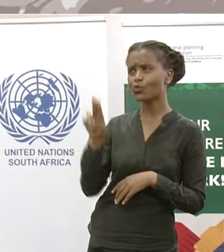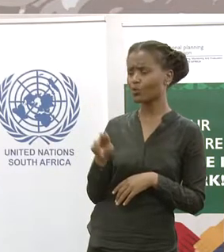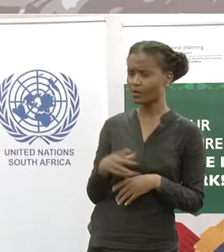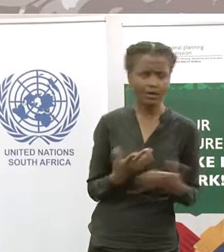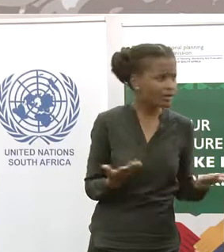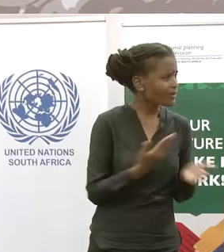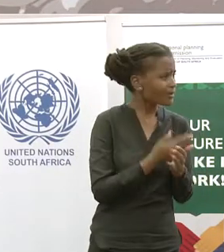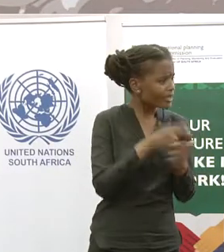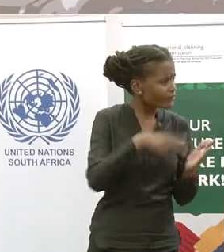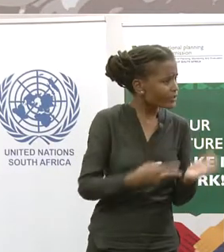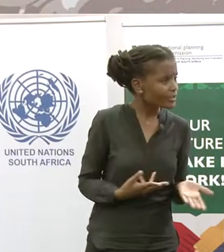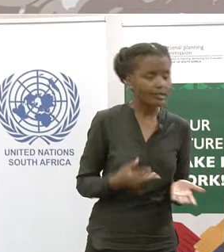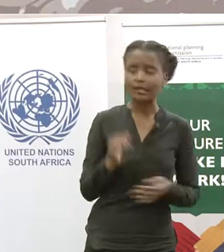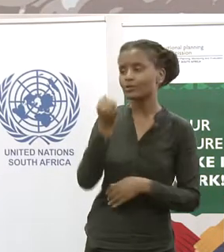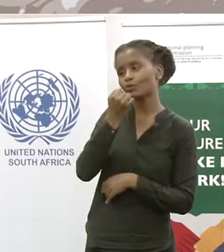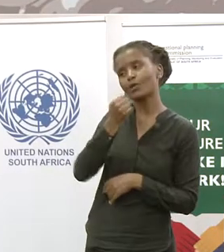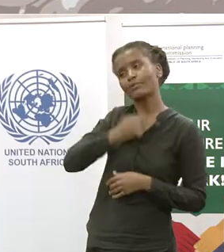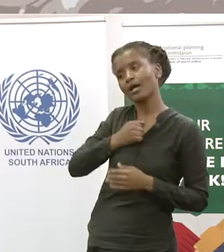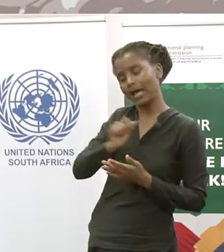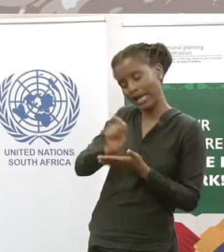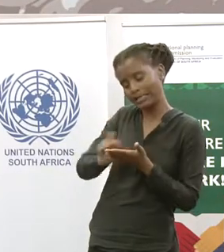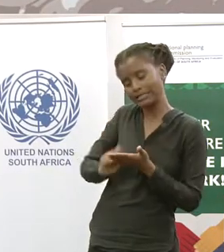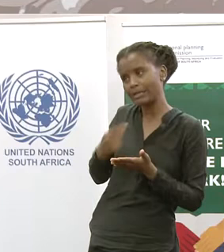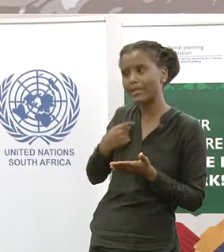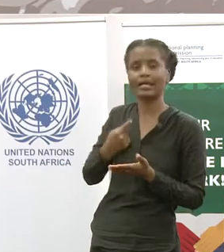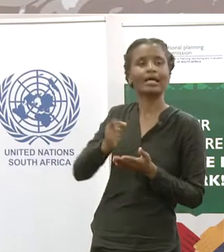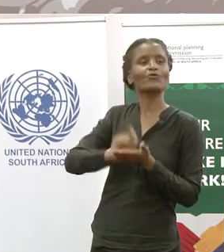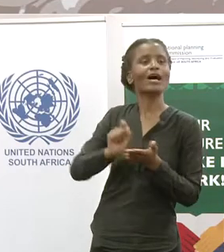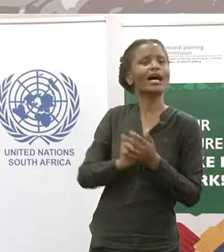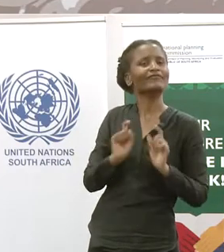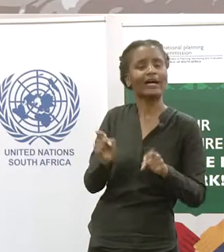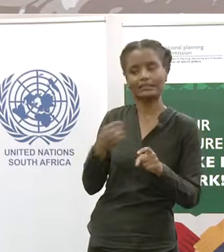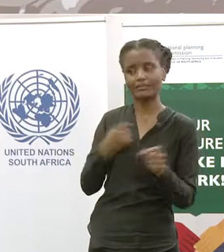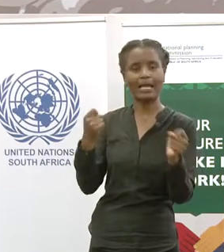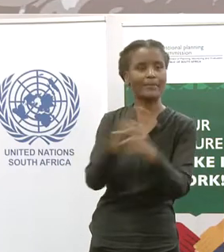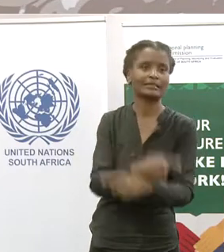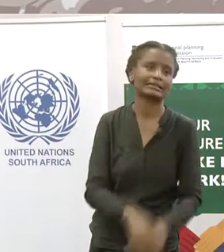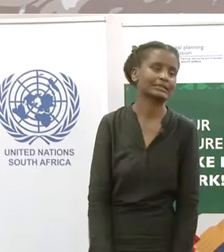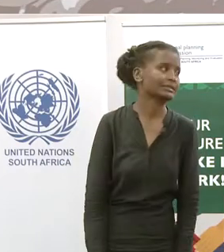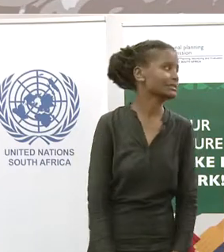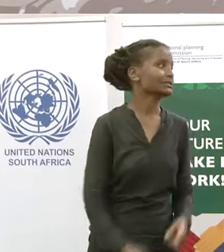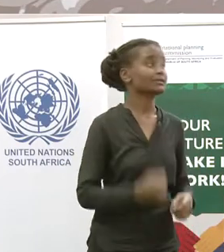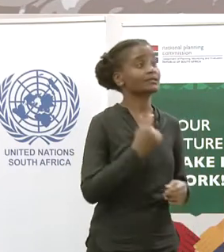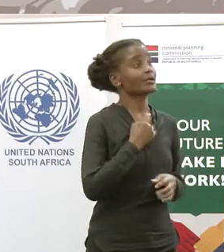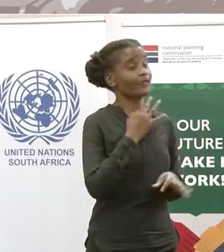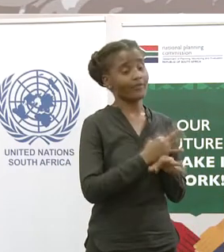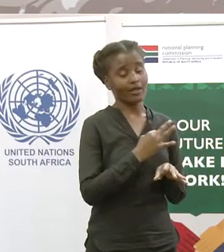handwriting, unfortunately. I was writing so fast that I missed it. My father will be very